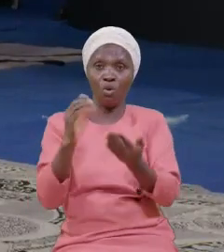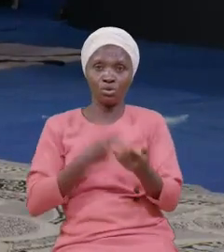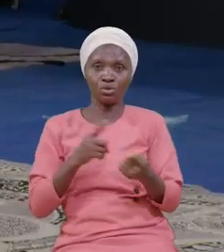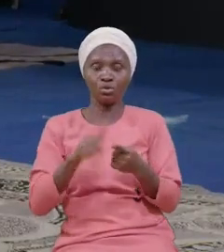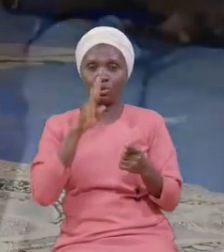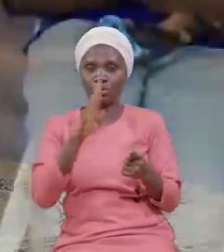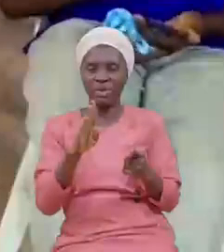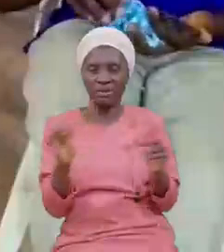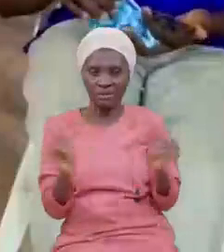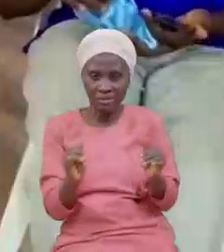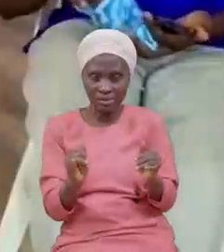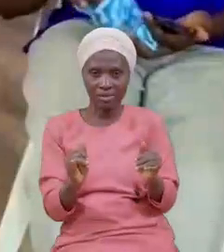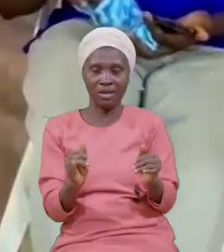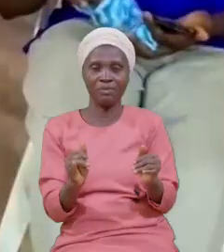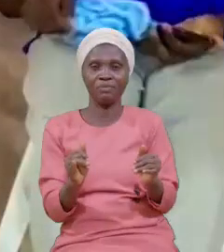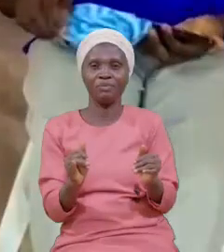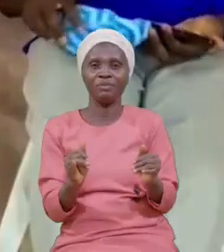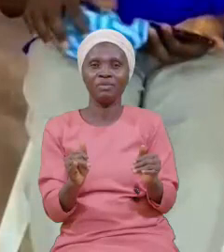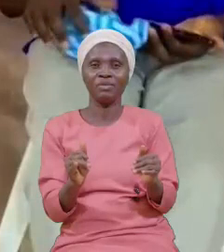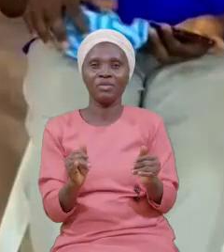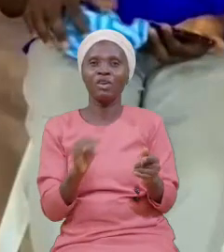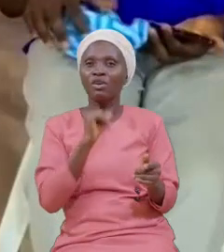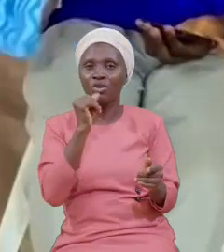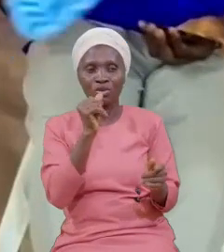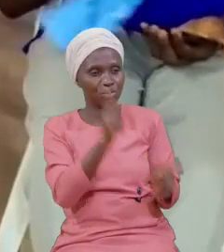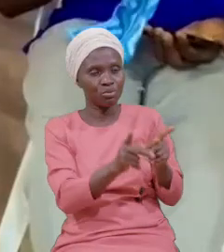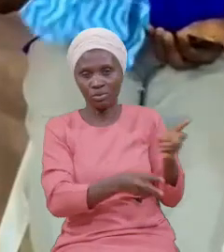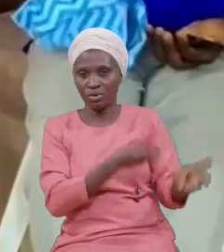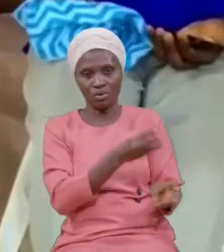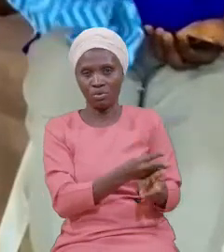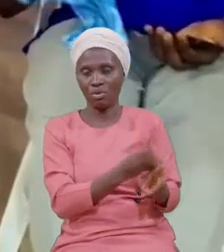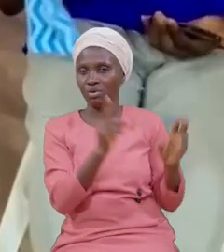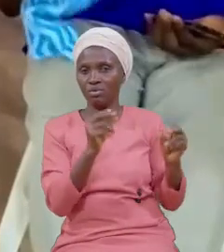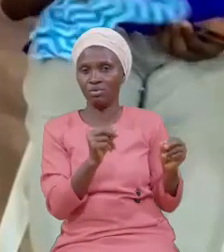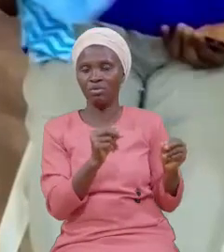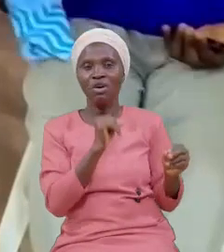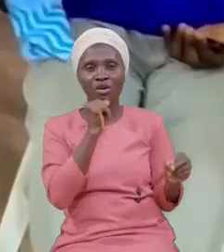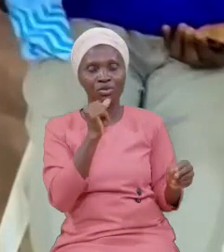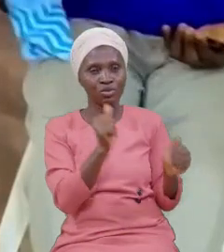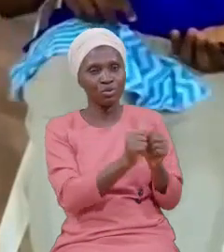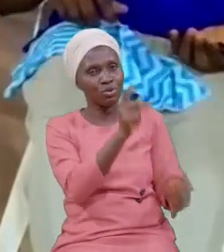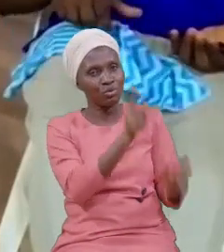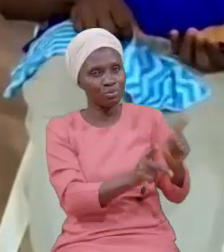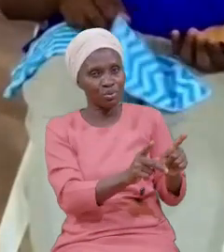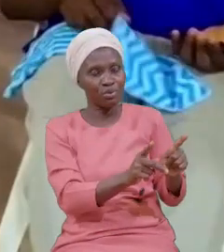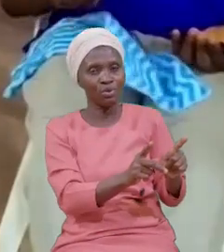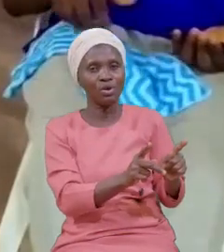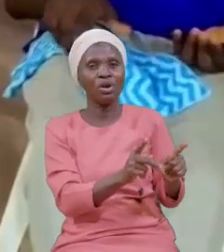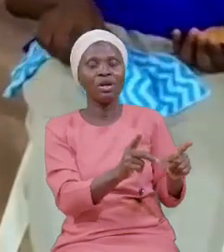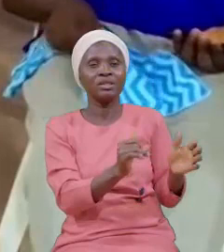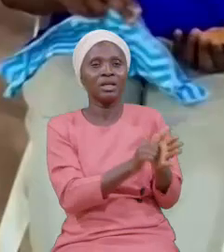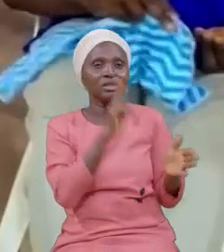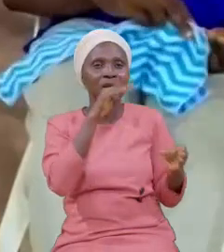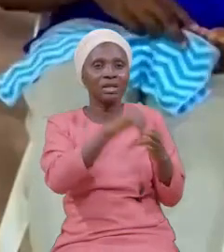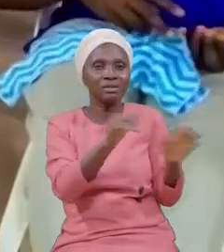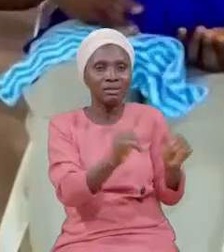to the people of the world in the same profession with us. You know, the people who are trained